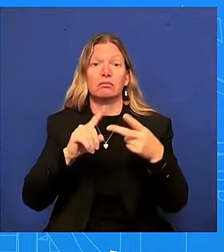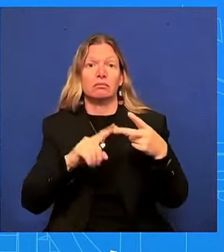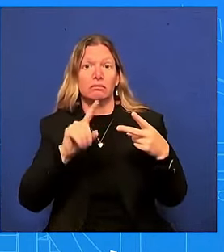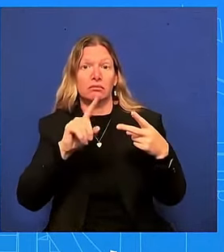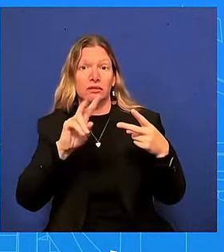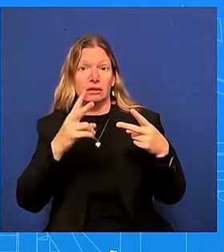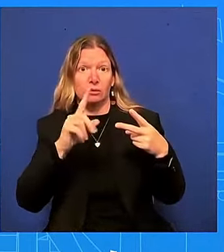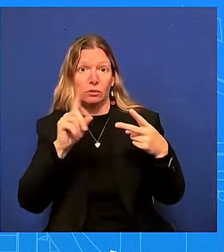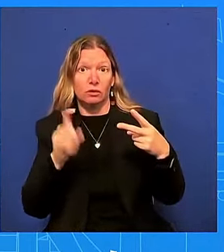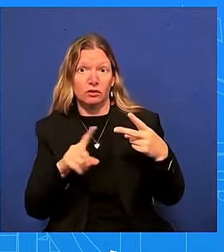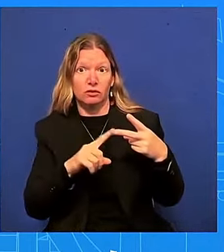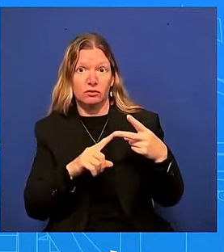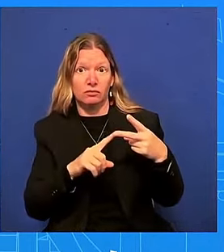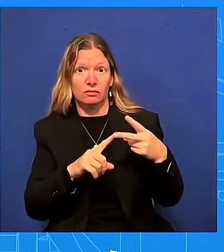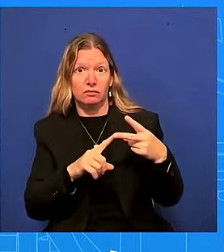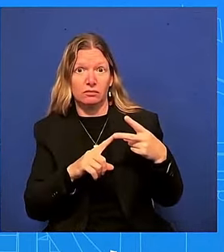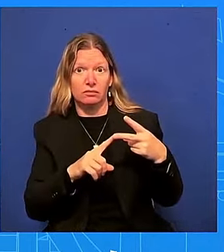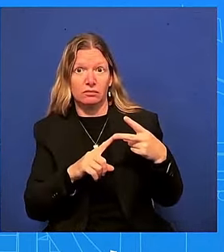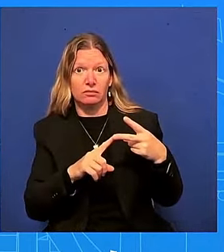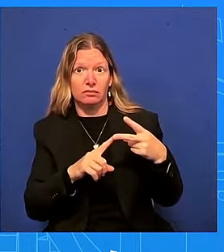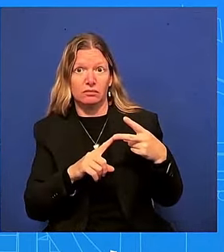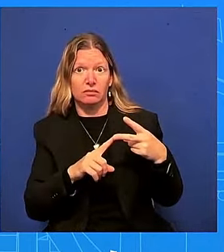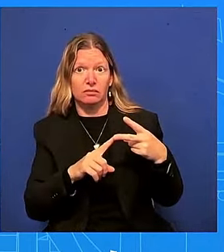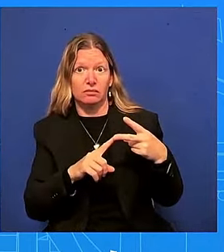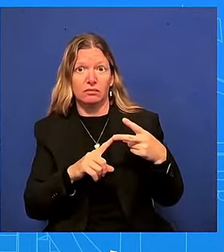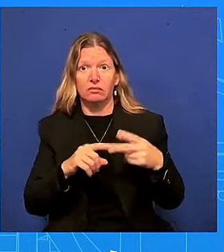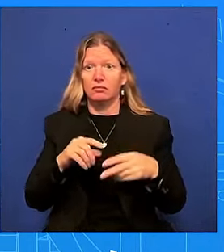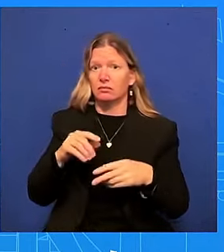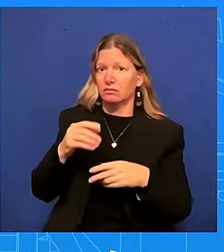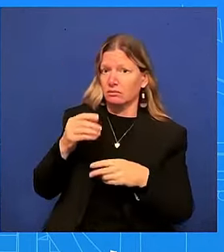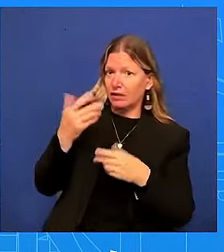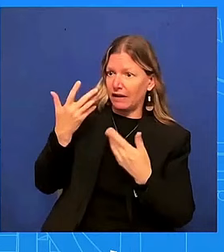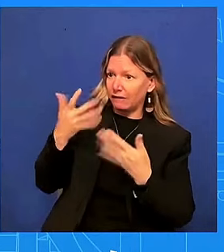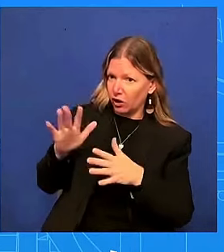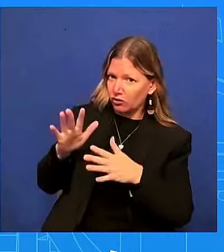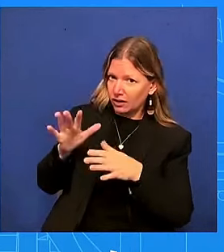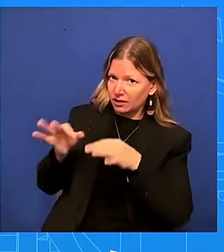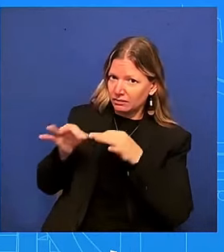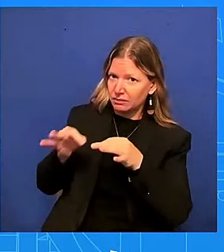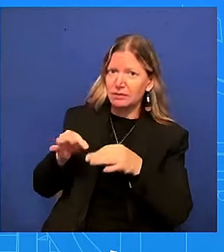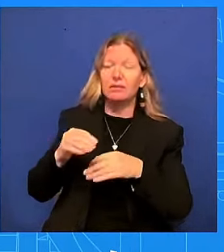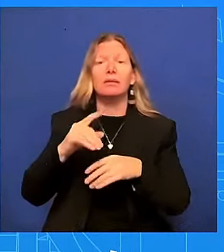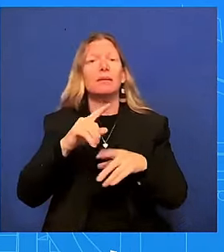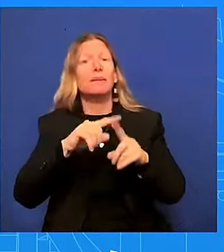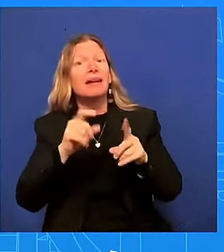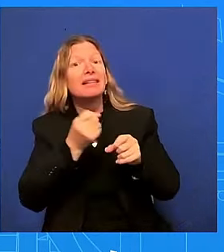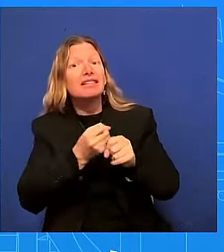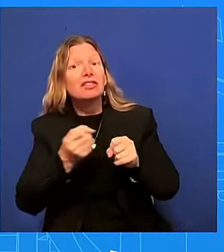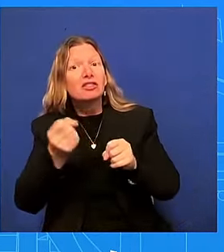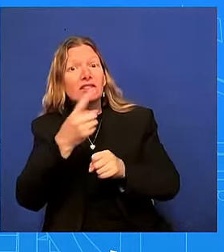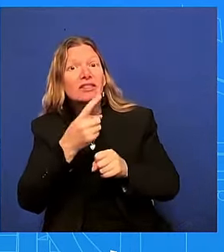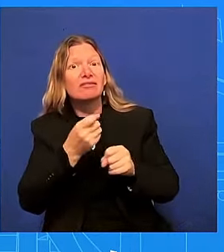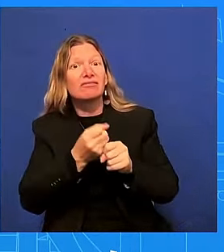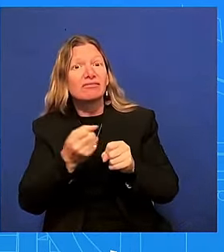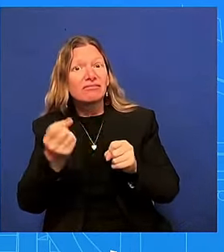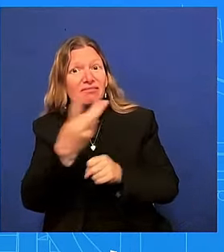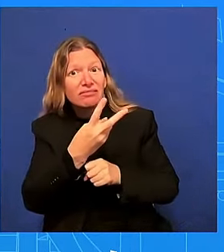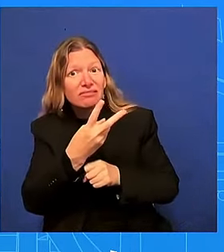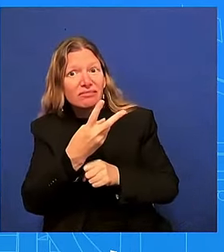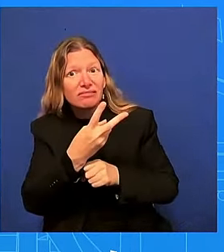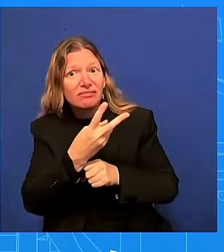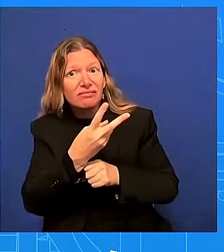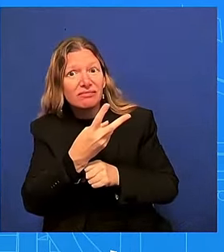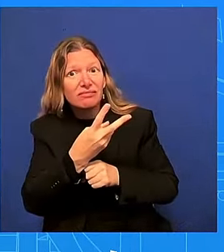multiple times where are they going to be in a year where are they going to be in two years do we need to put them in a home like you know all of the questions that go through that and this is sort of the